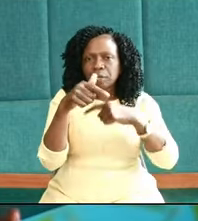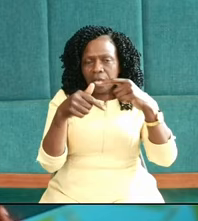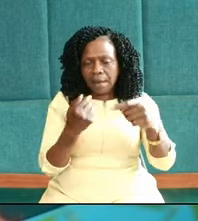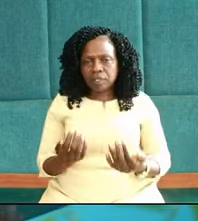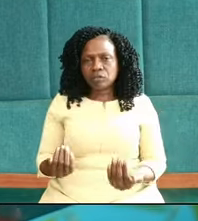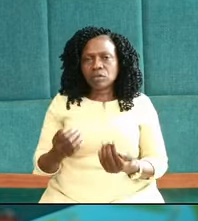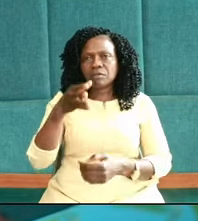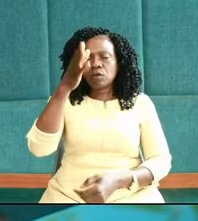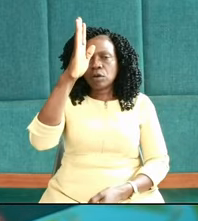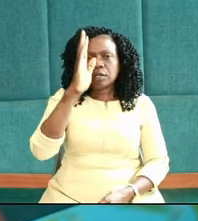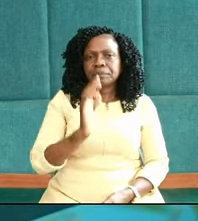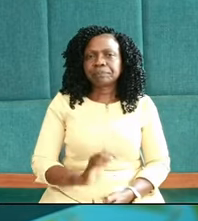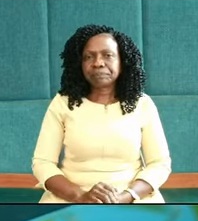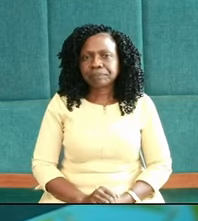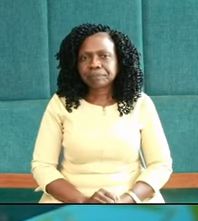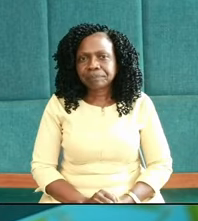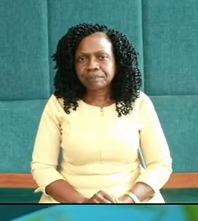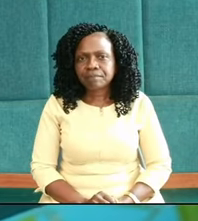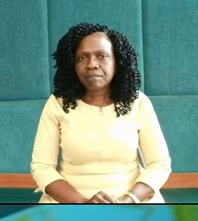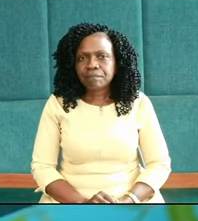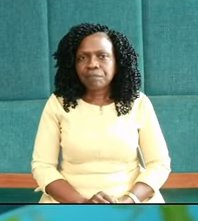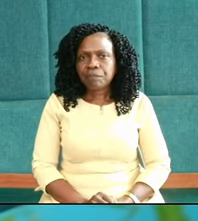the children of God.